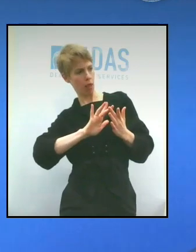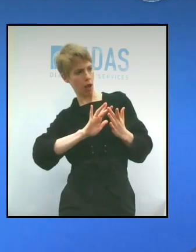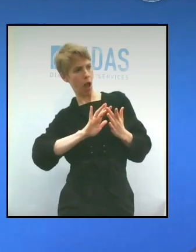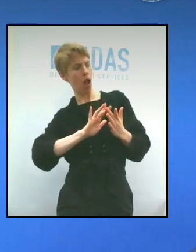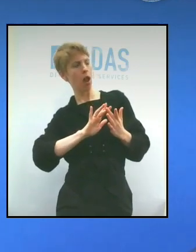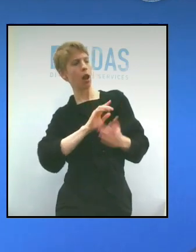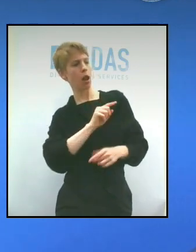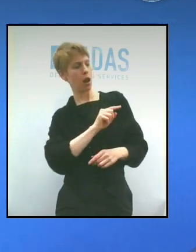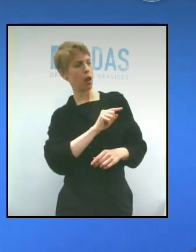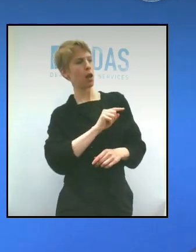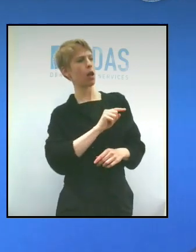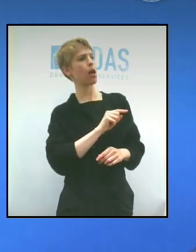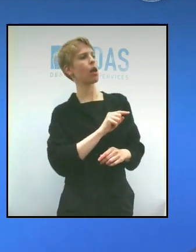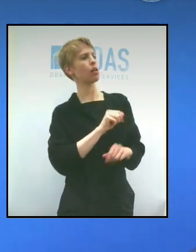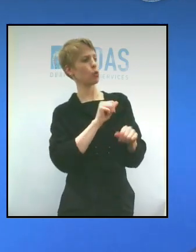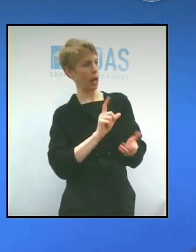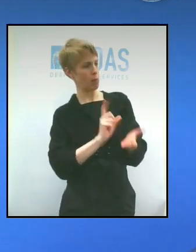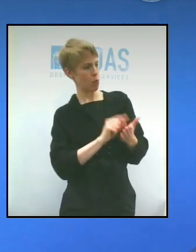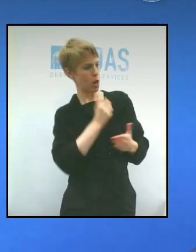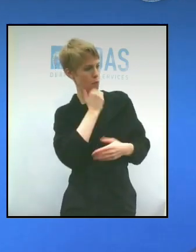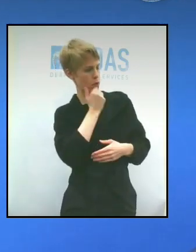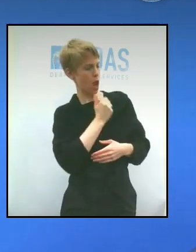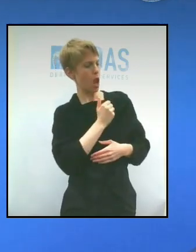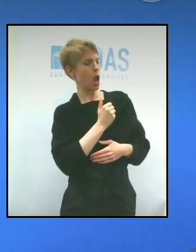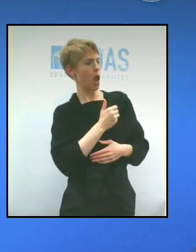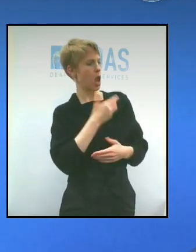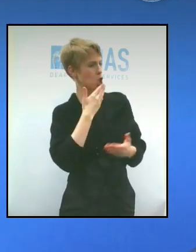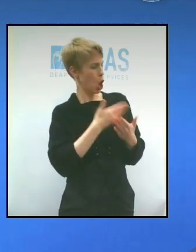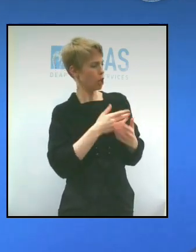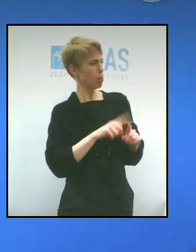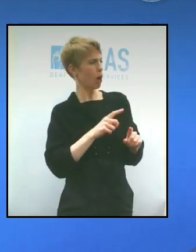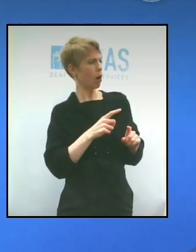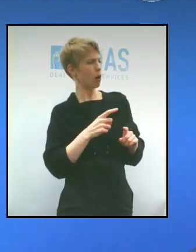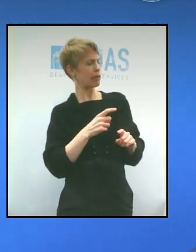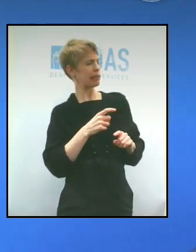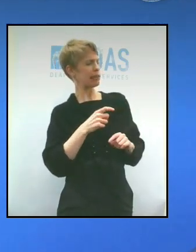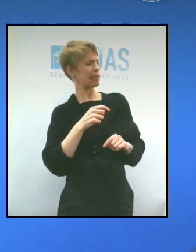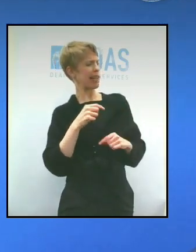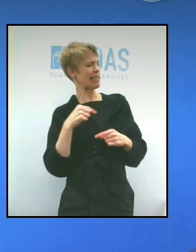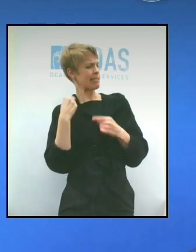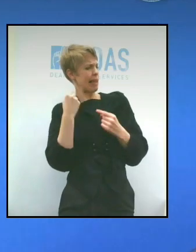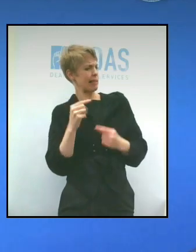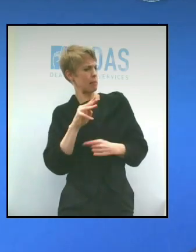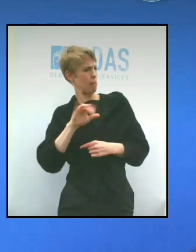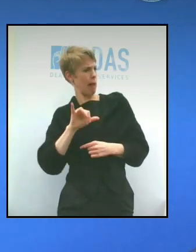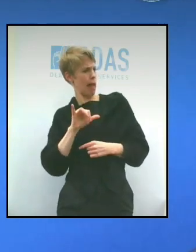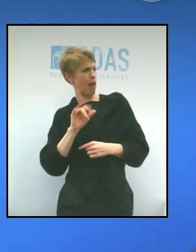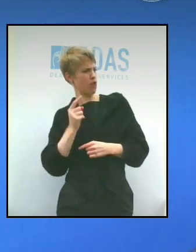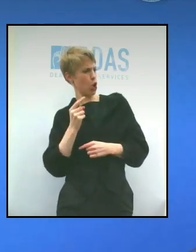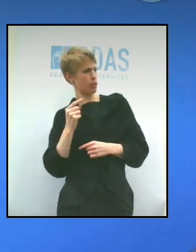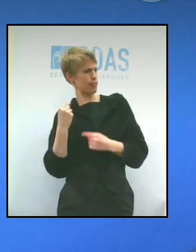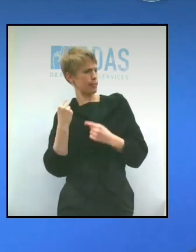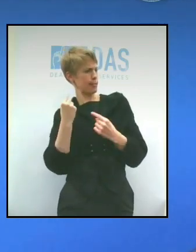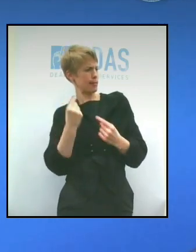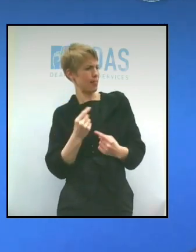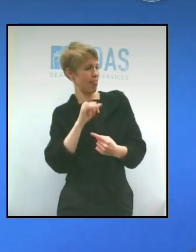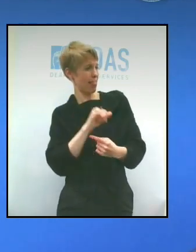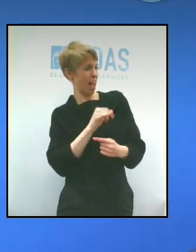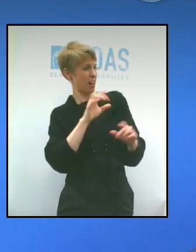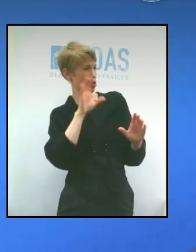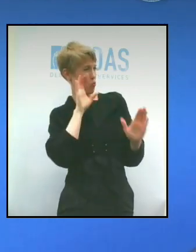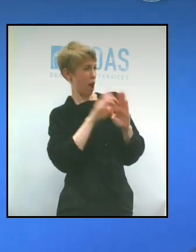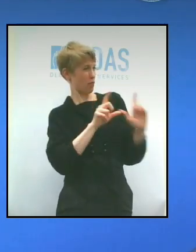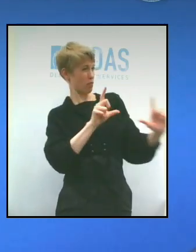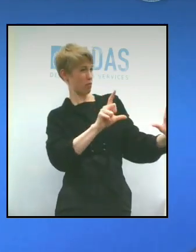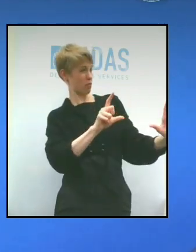as we run it in print every day. We have noticed, however, that since the start of this month, that tracker has only been updated Monday, Wednesday, and